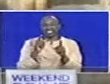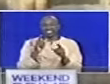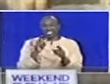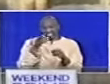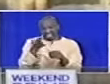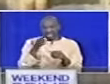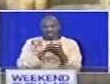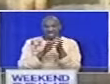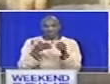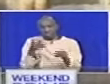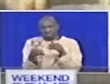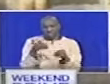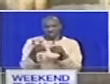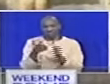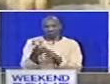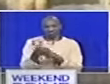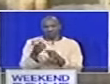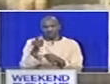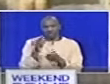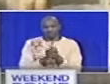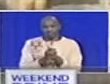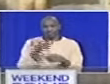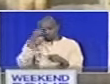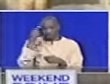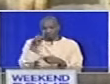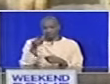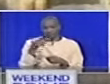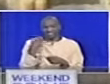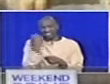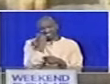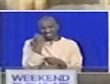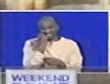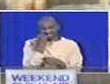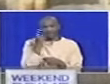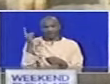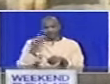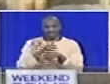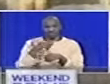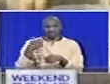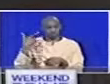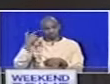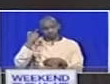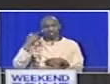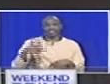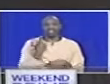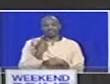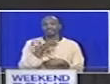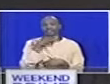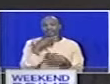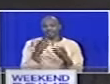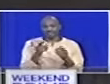he was crippled in one way. But because of the ailment, then one day he had to shoot himself. That was